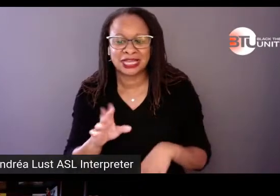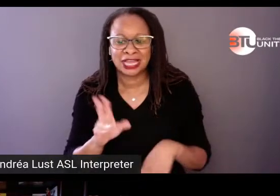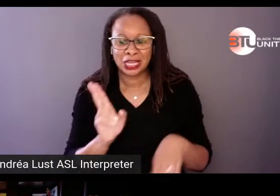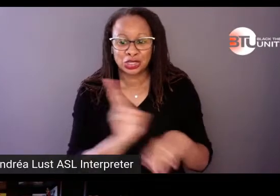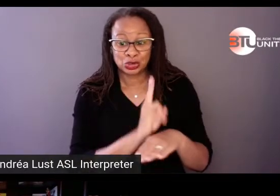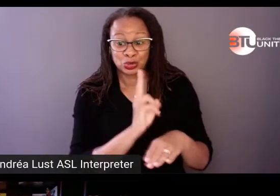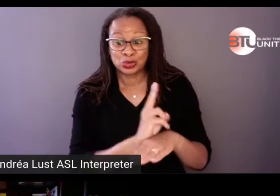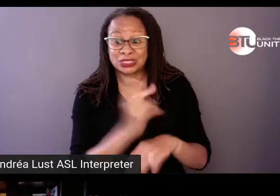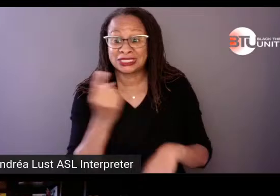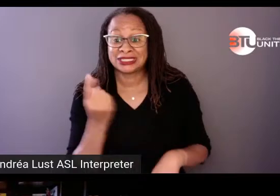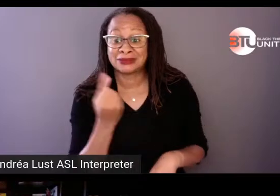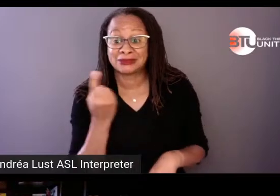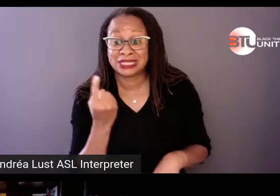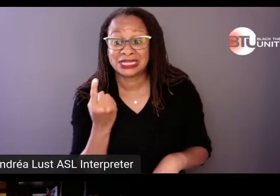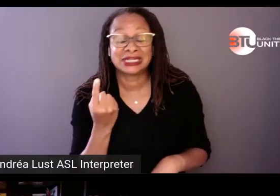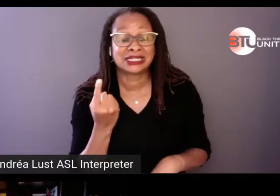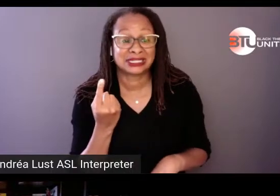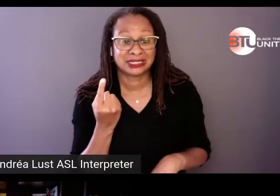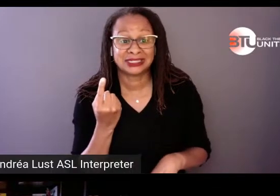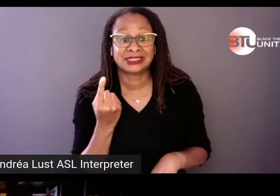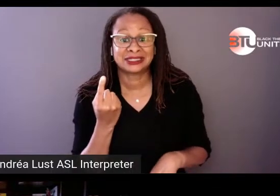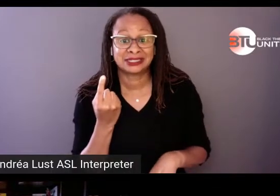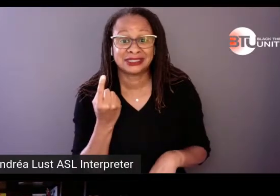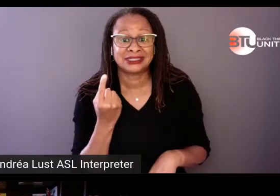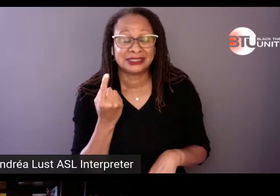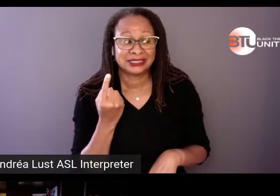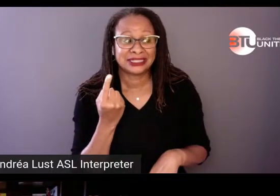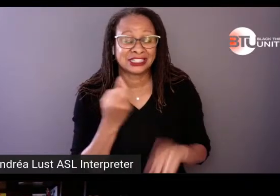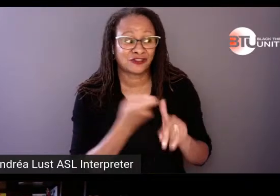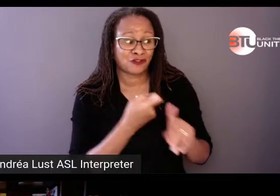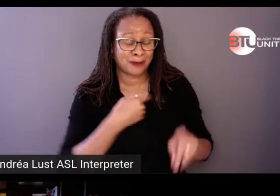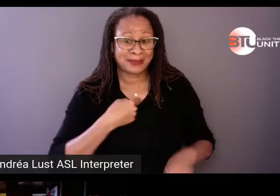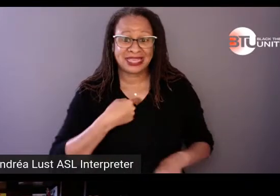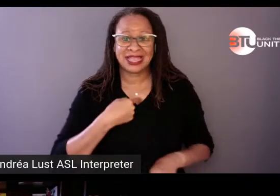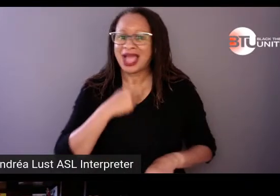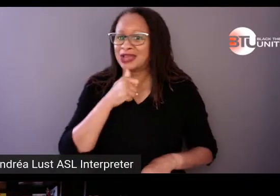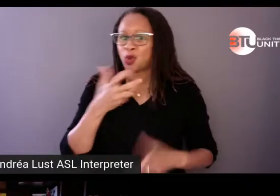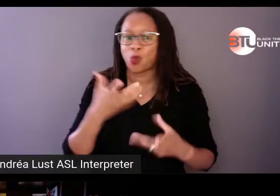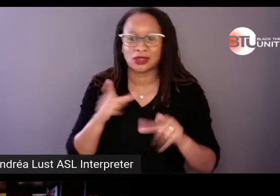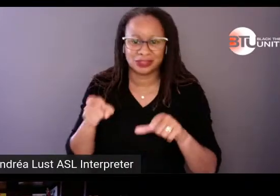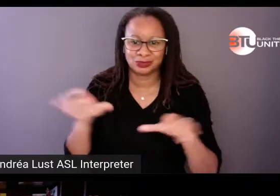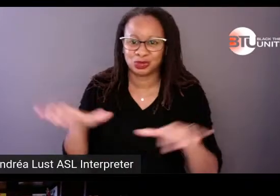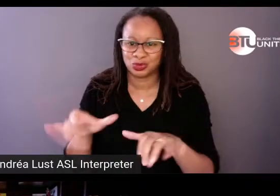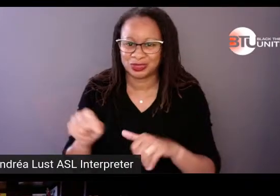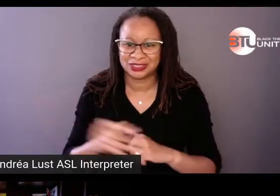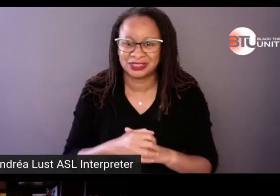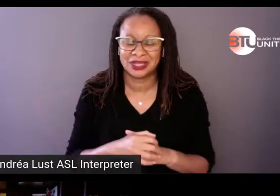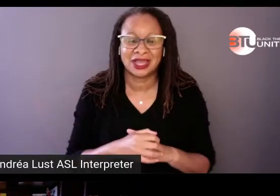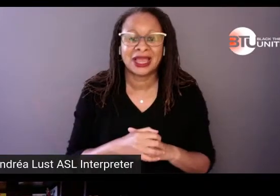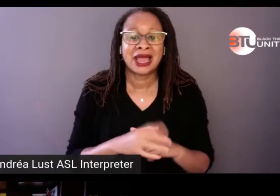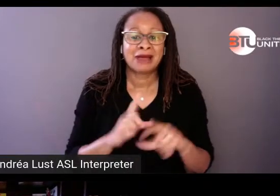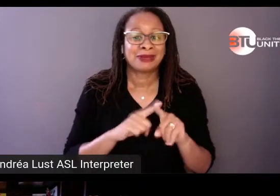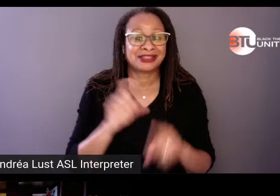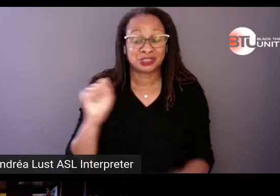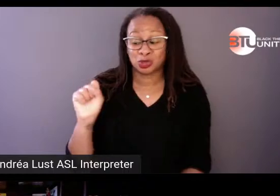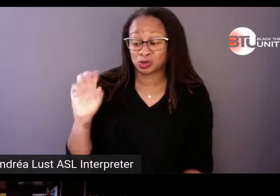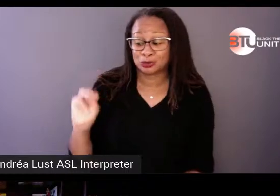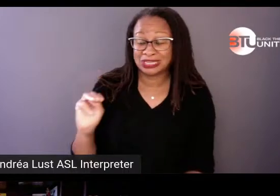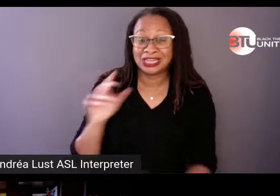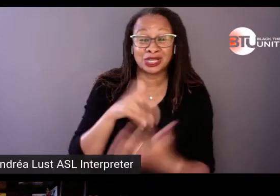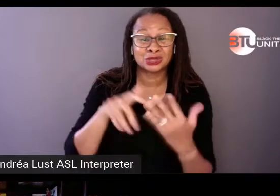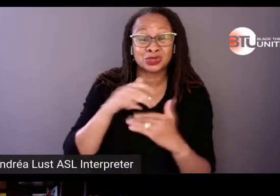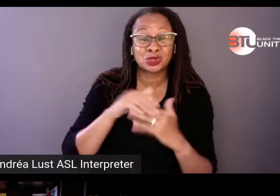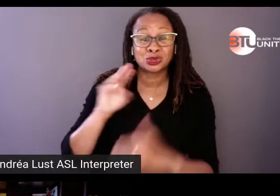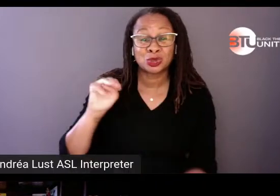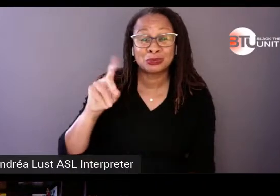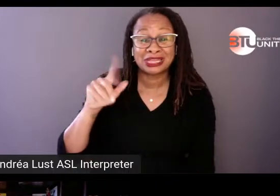using something that comes from me that I don't want them to? But I think social media, and it's actually a